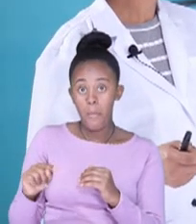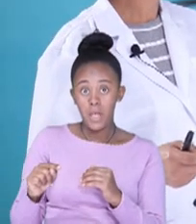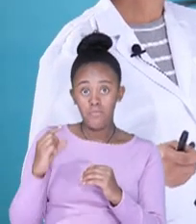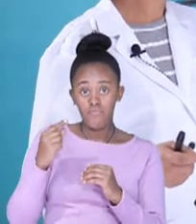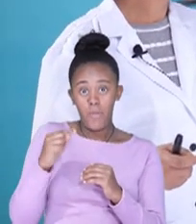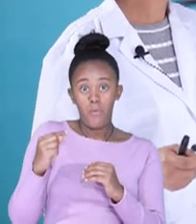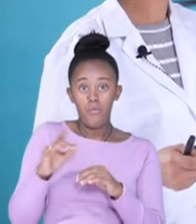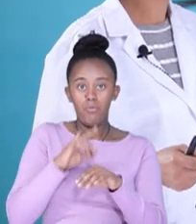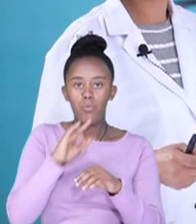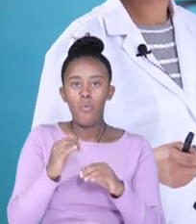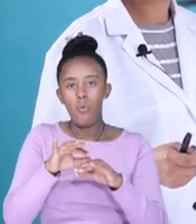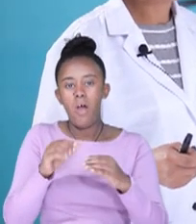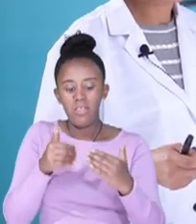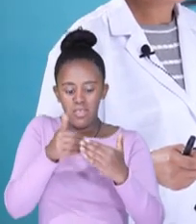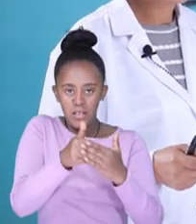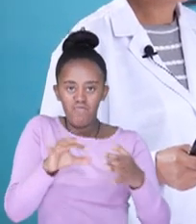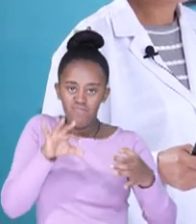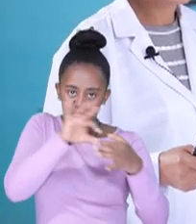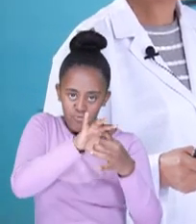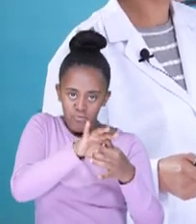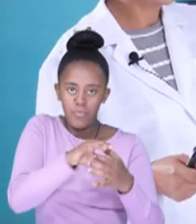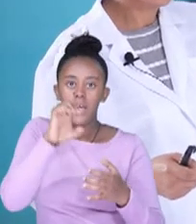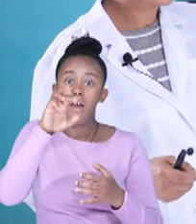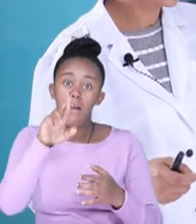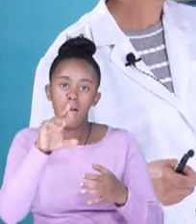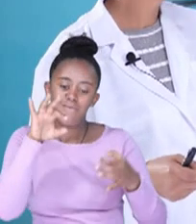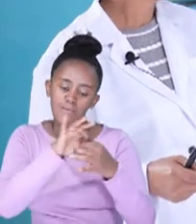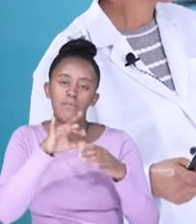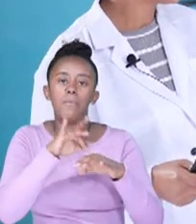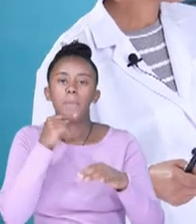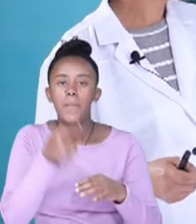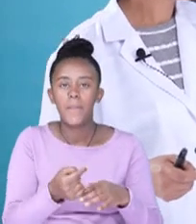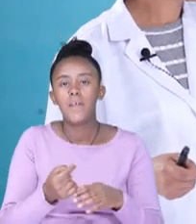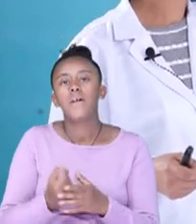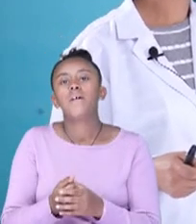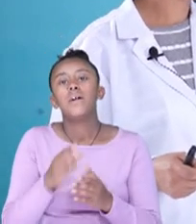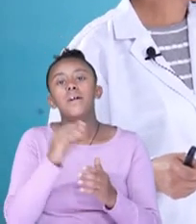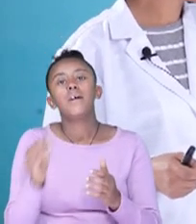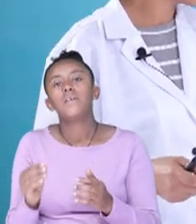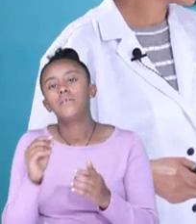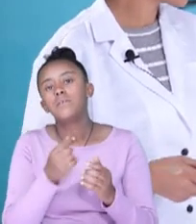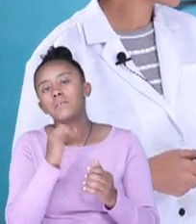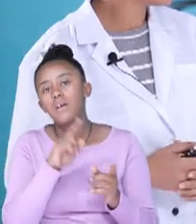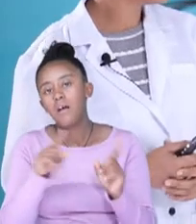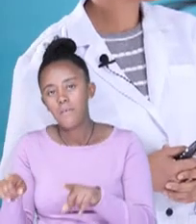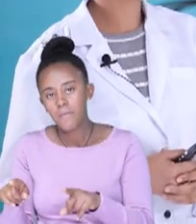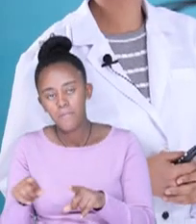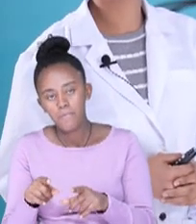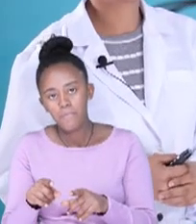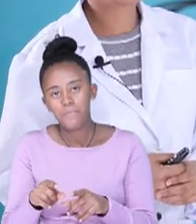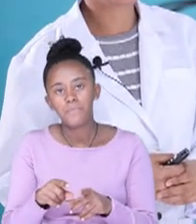or attached on rough endoplasmic reticulum, as I have said earlier, and they are also attached